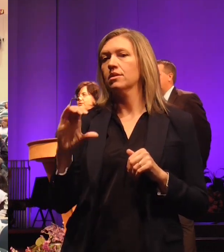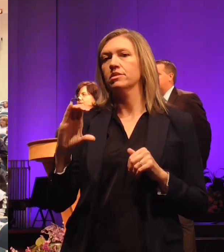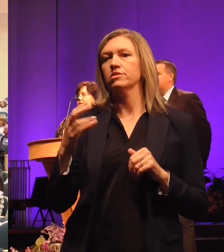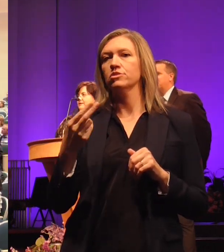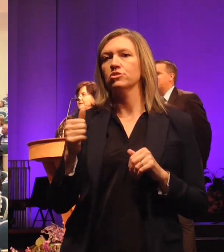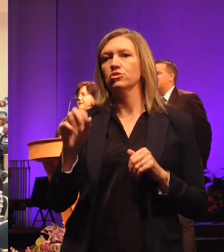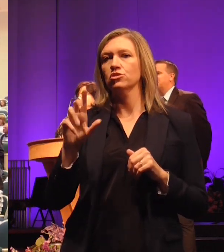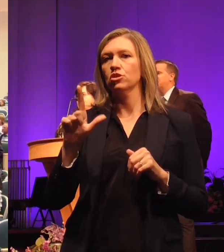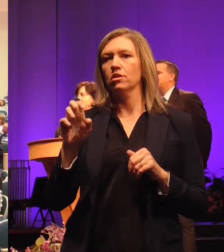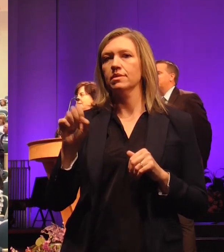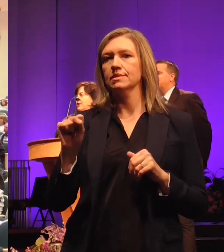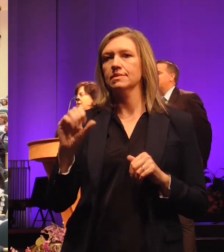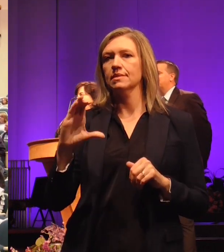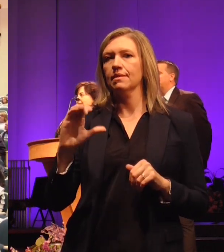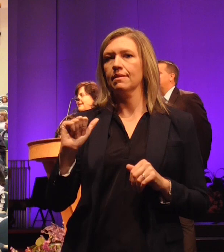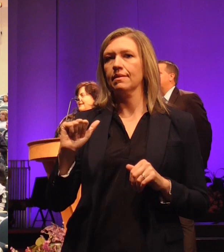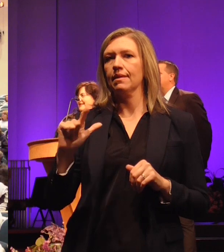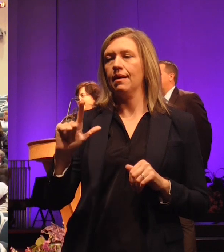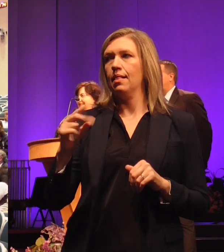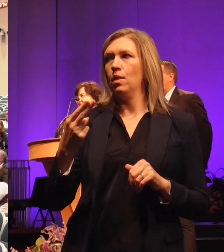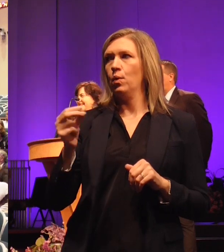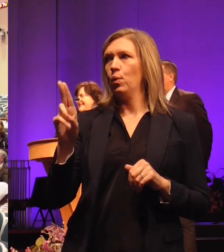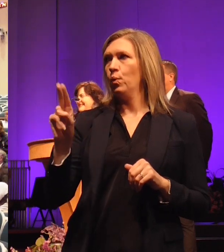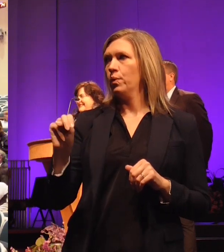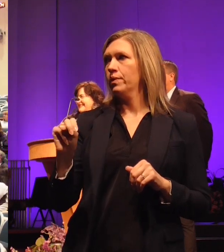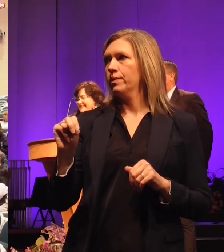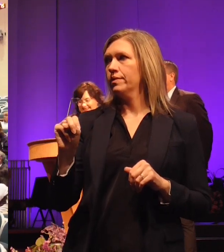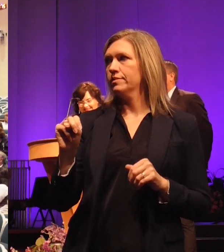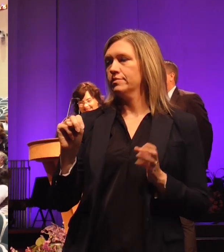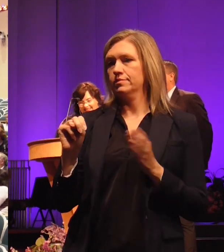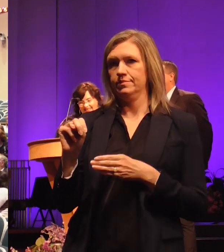Charles Calhoun, Charlie,